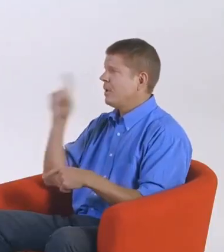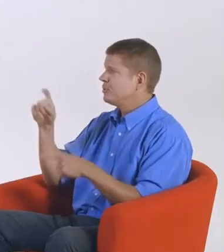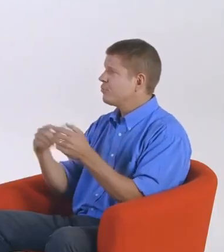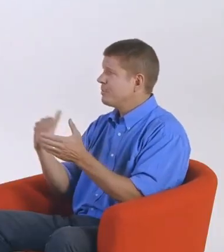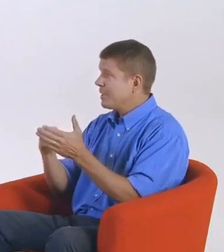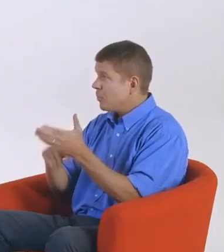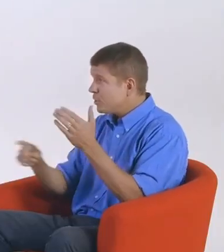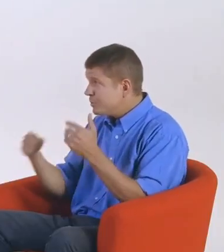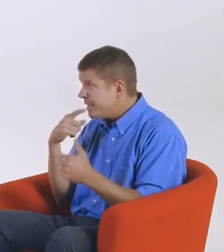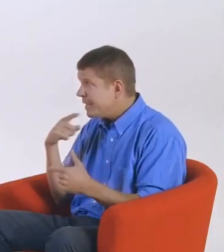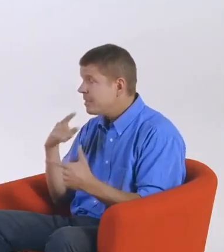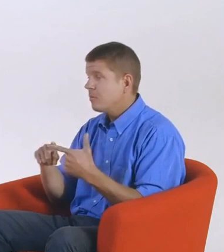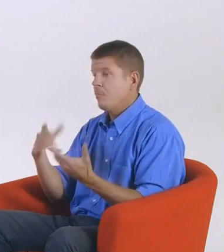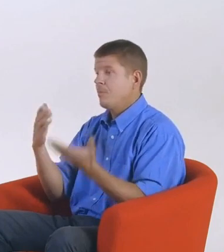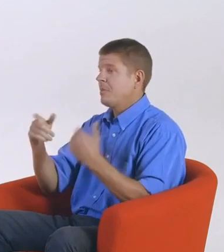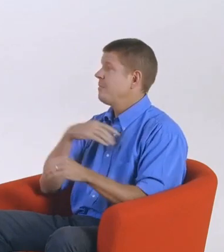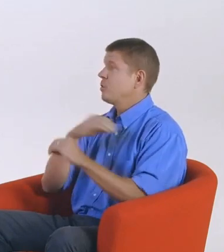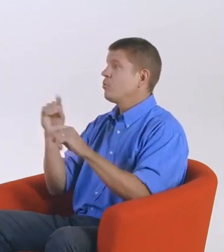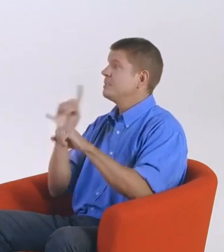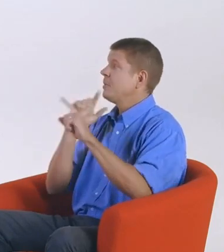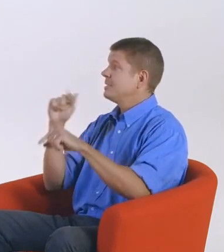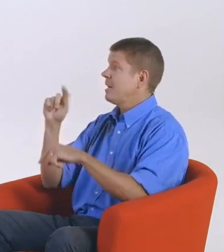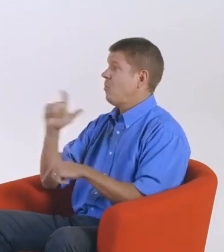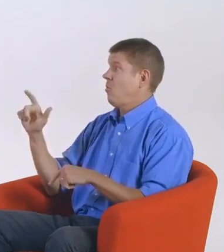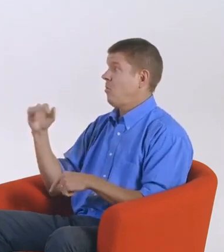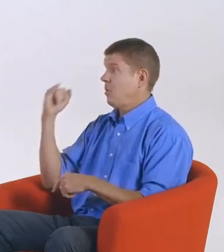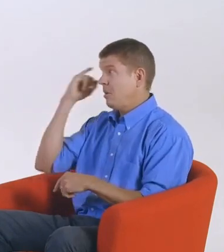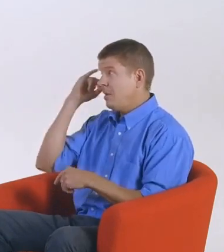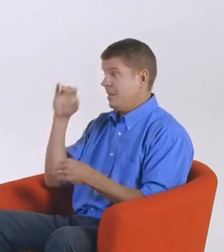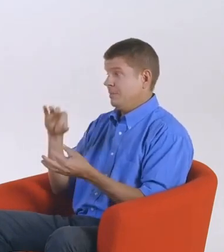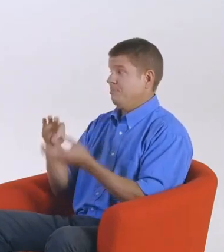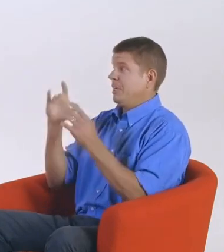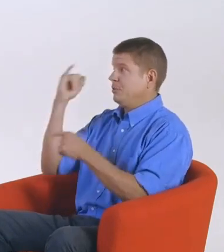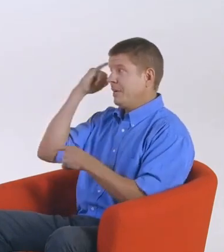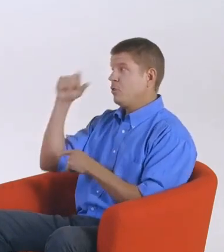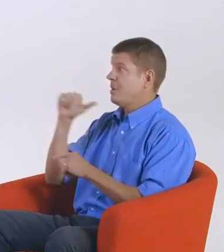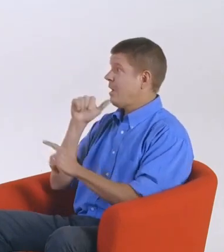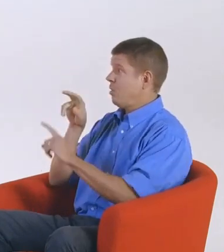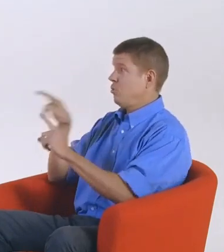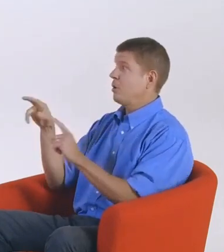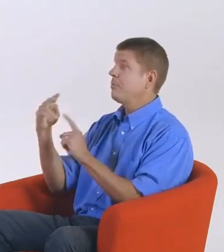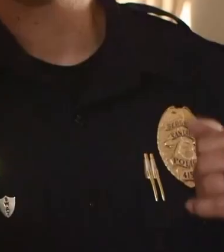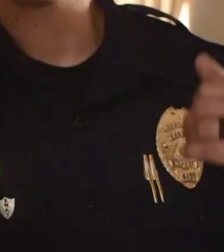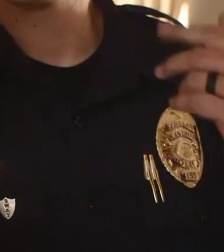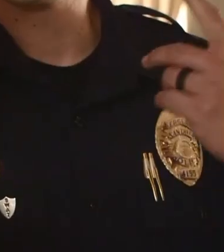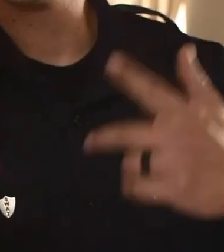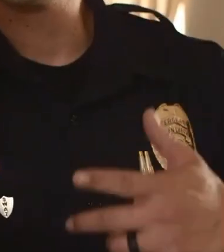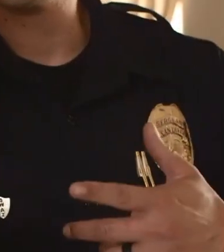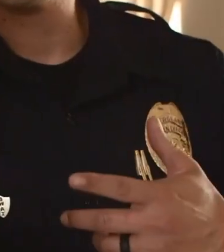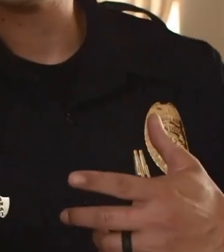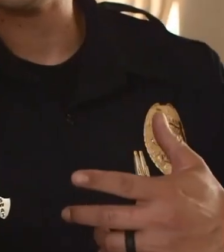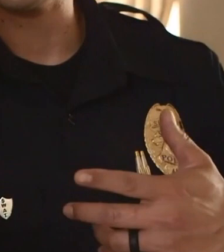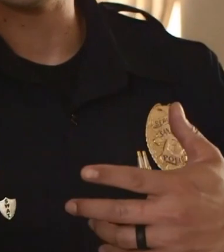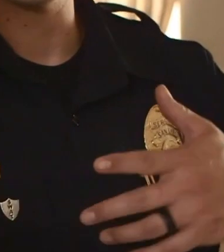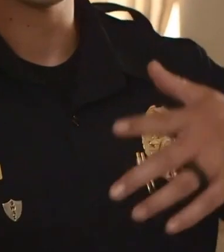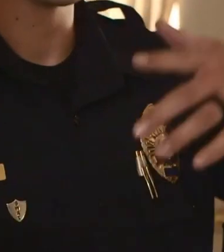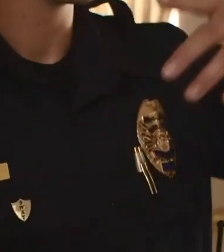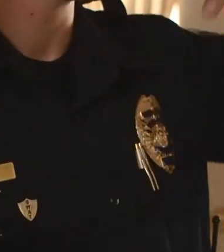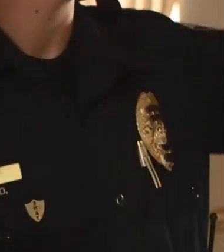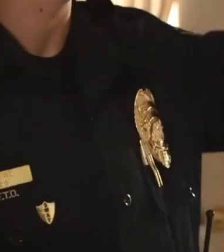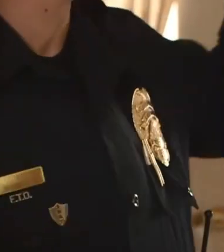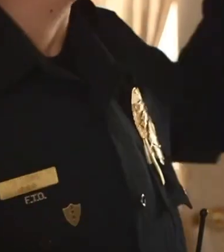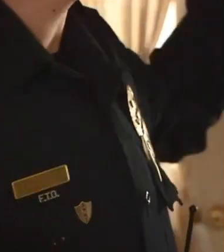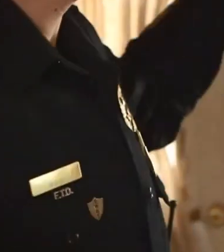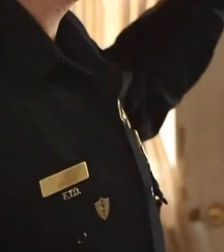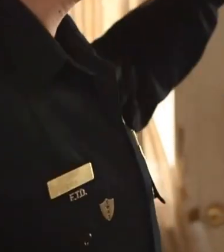misunderstandings. They'll ask you often to repeat what you said or perhaps give you no response at all, especially if you're looking away or not